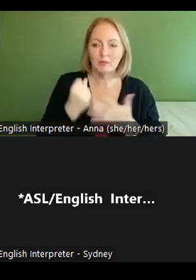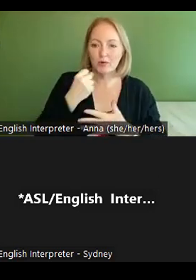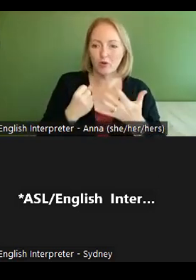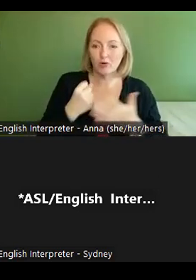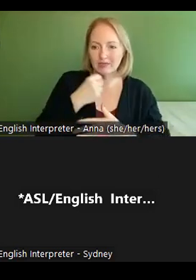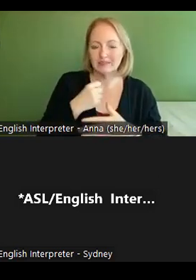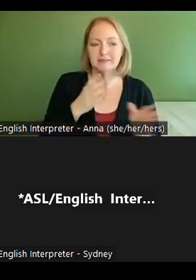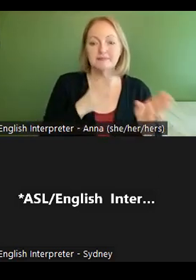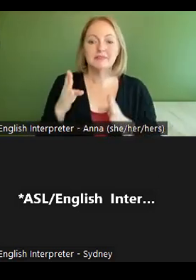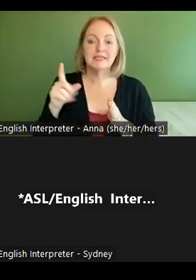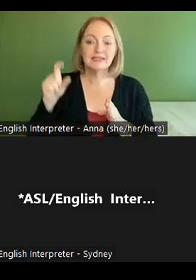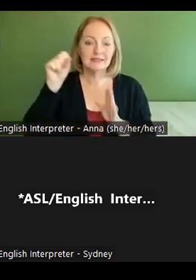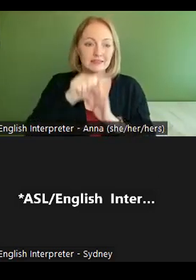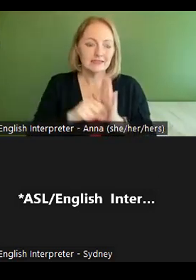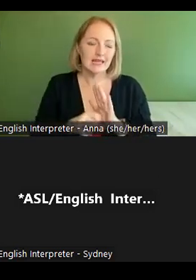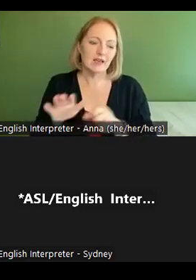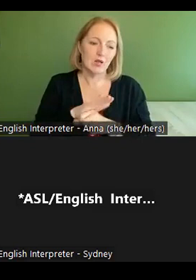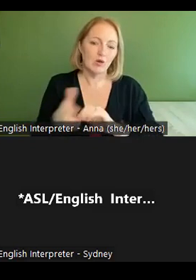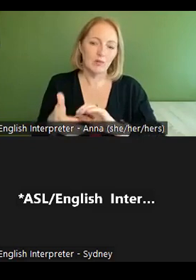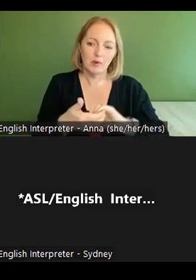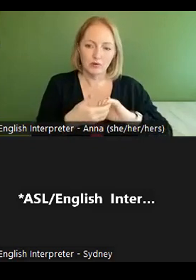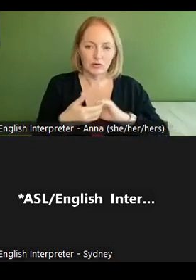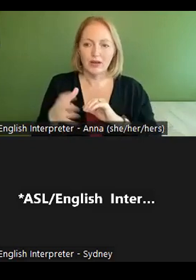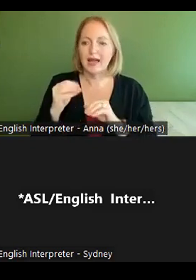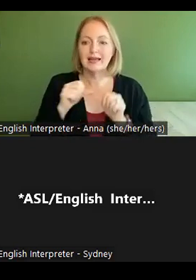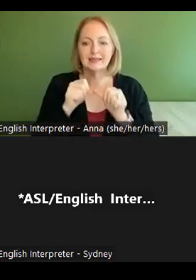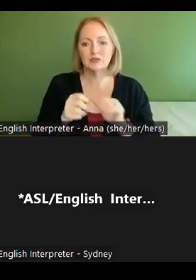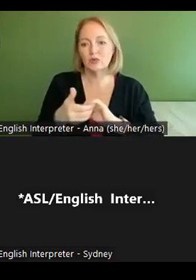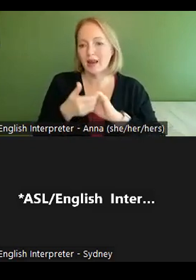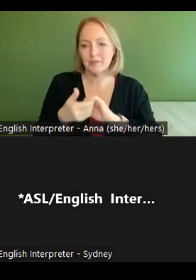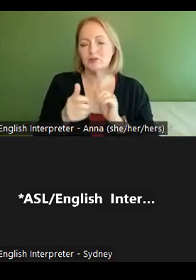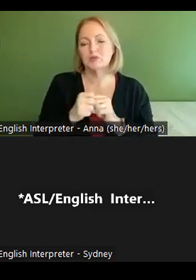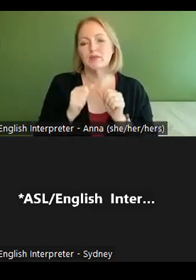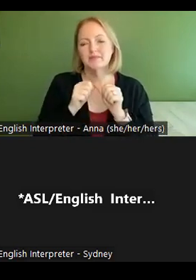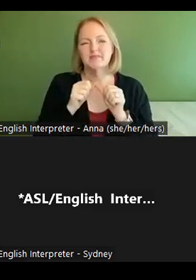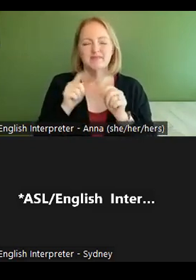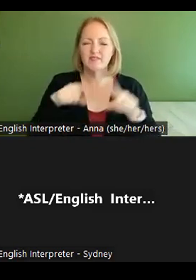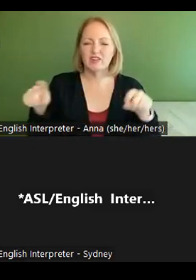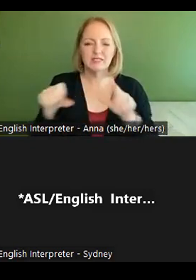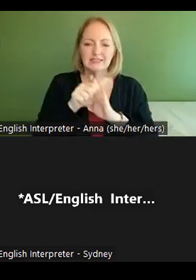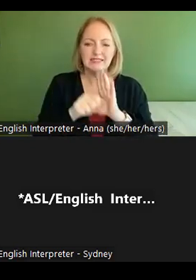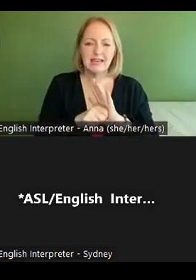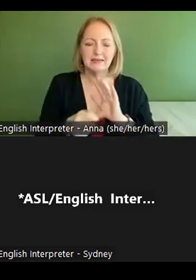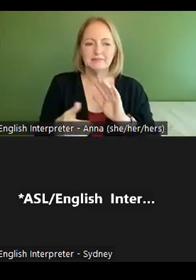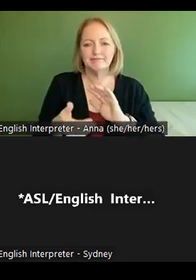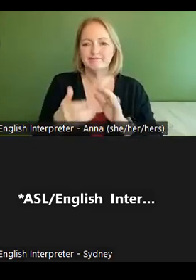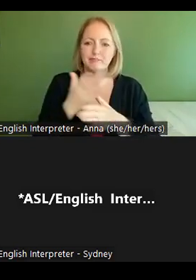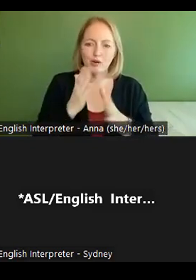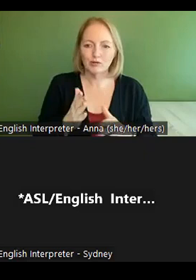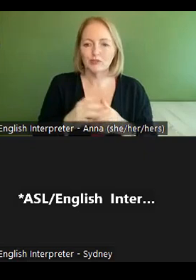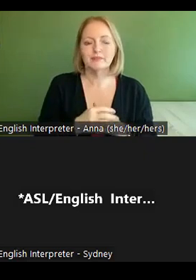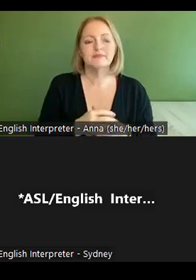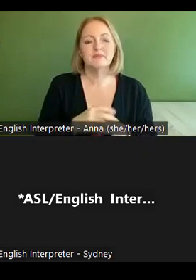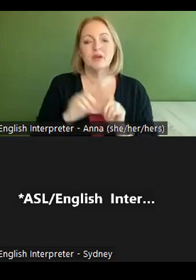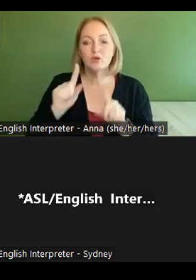the needs of the state and local partnerships, and continued collaborations with various state partners. These strategies include attending